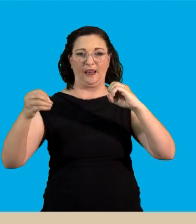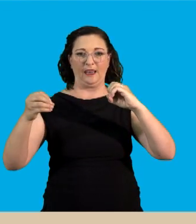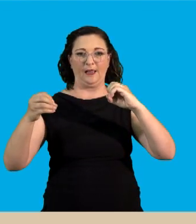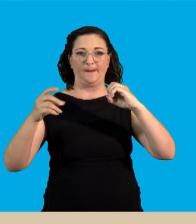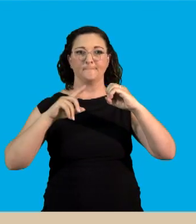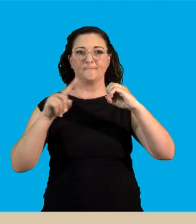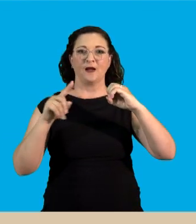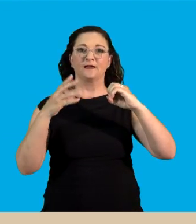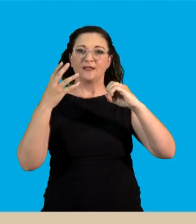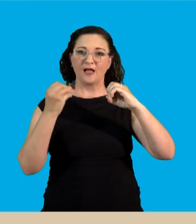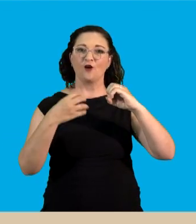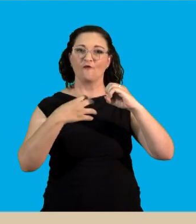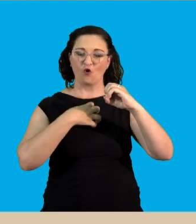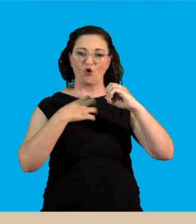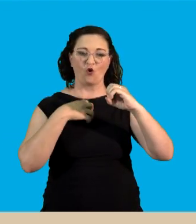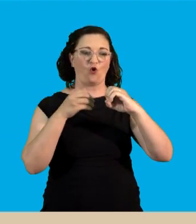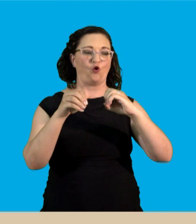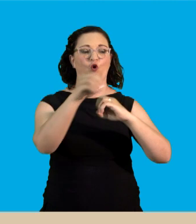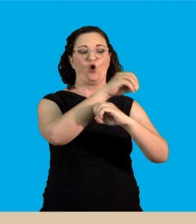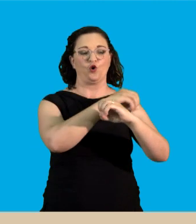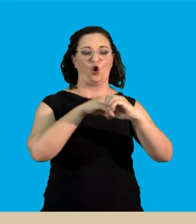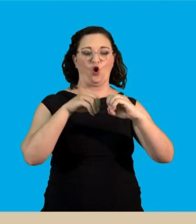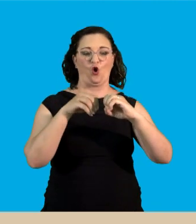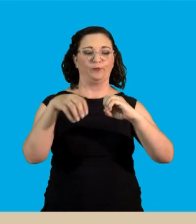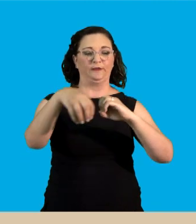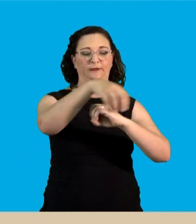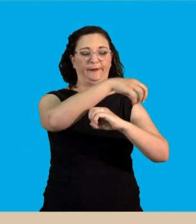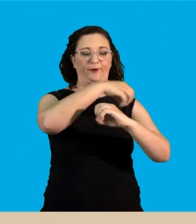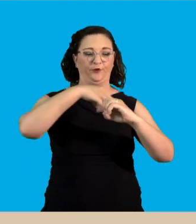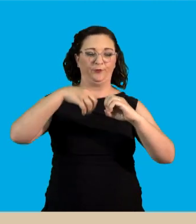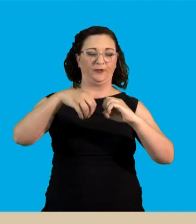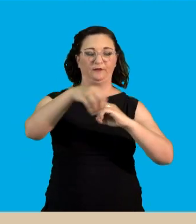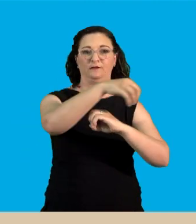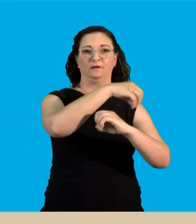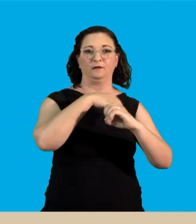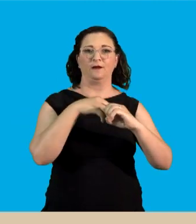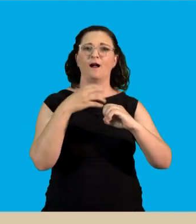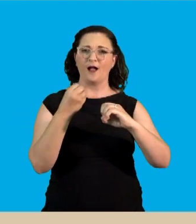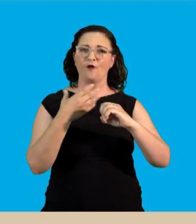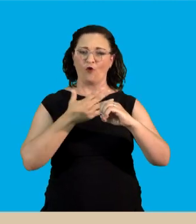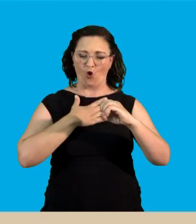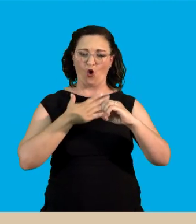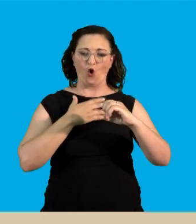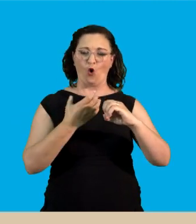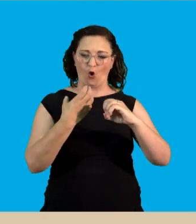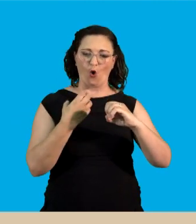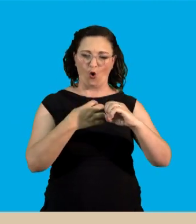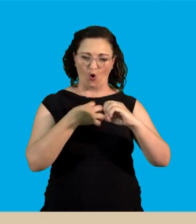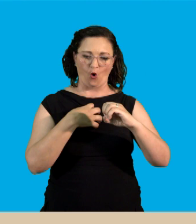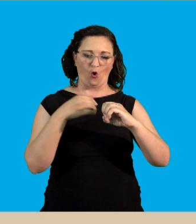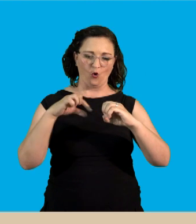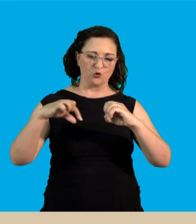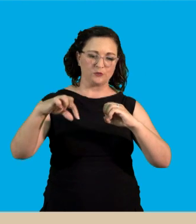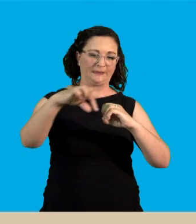its own orbit. And because of that, they are referred to as planet because, as you can see, they have their own